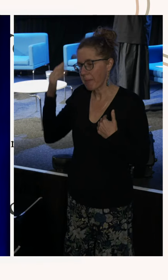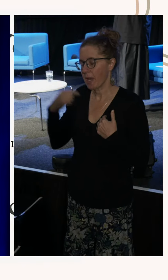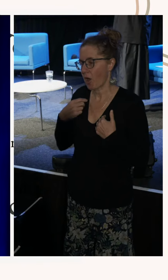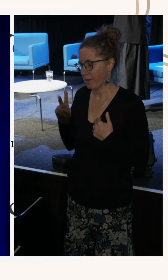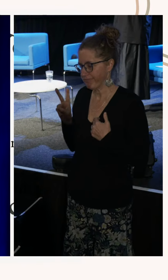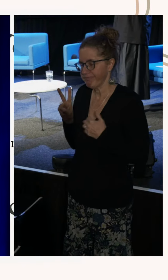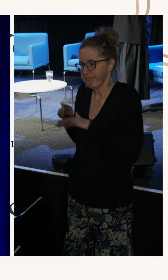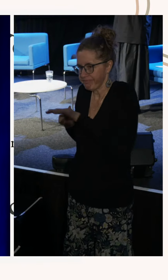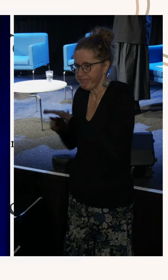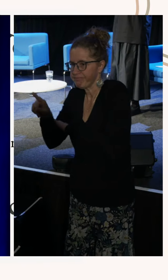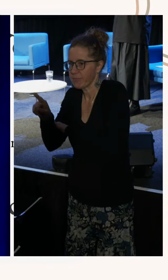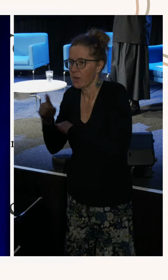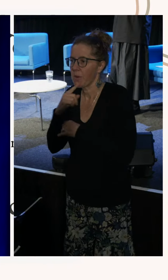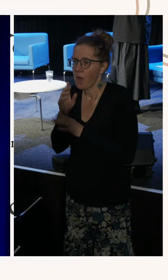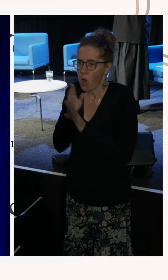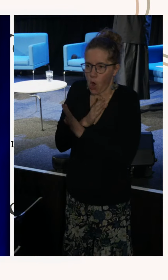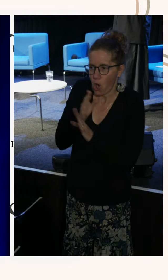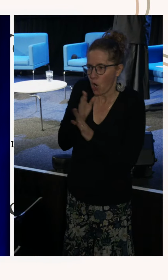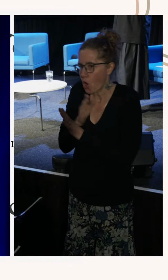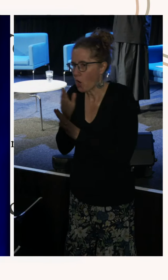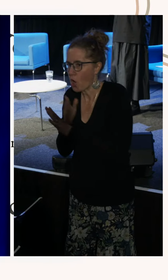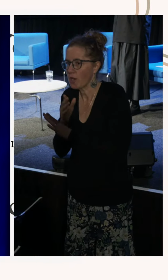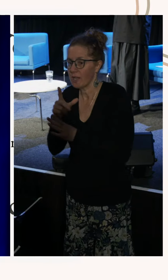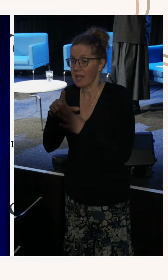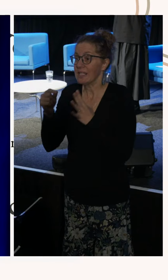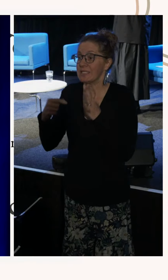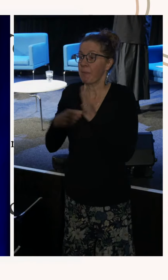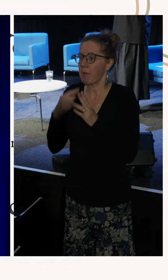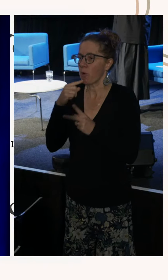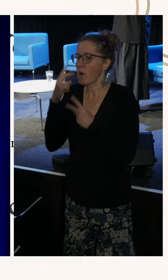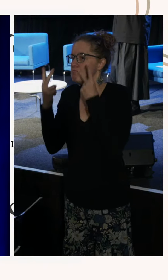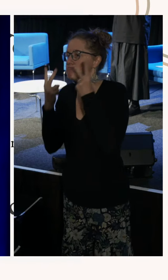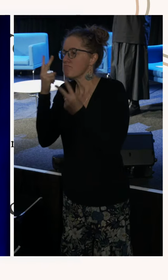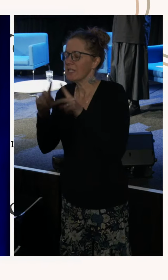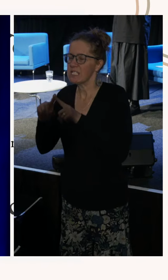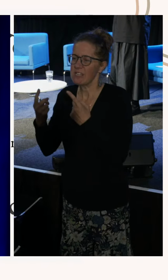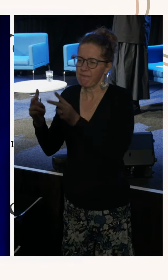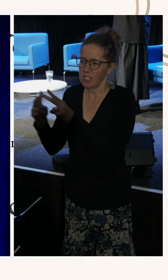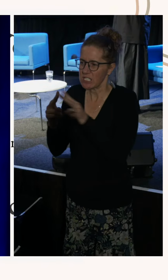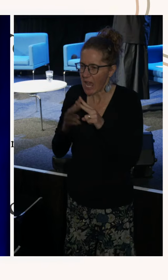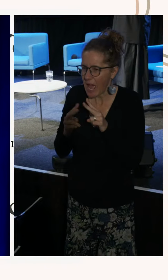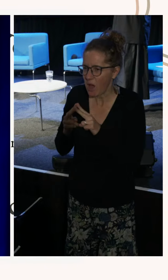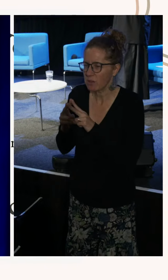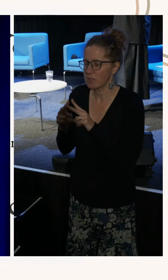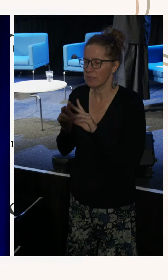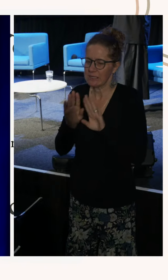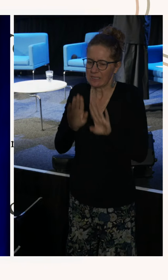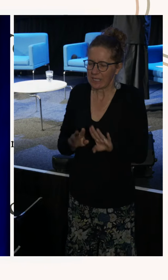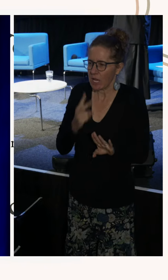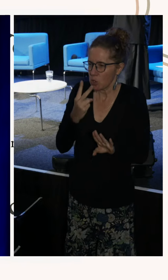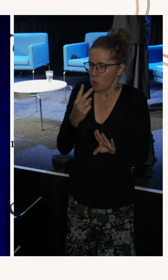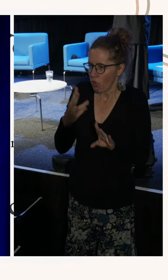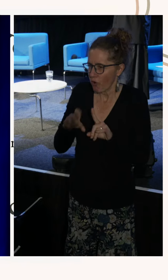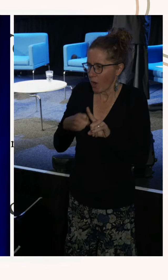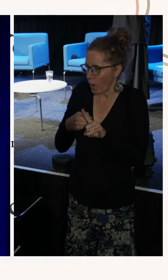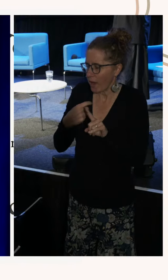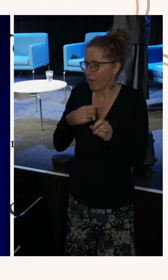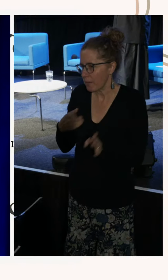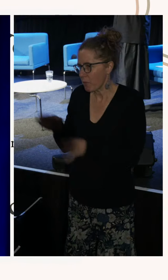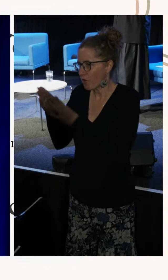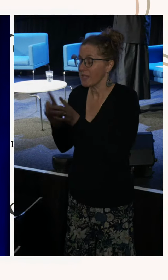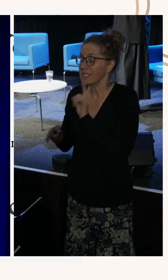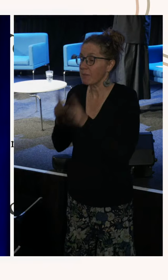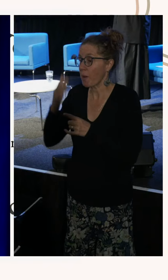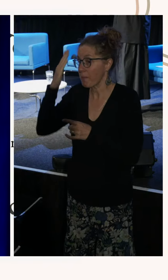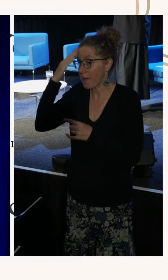off. We played hide and seek in that department all over the place, endless towns, staying 2 or 3 weeks. Sometimes Mum got work in a